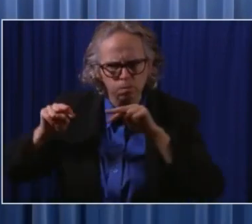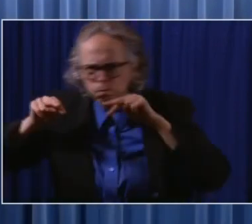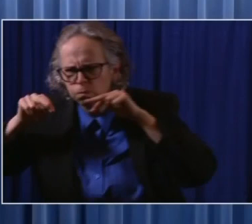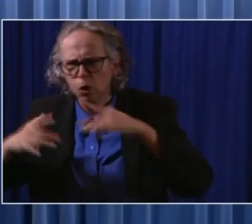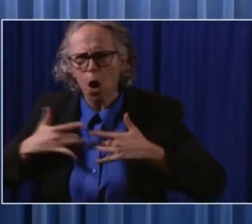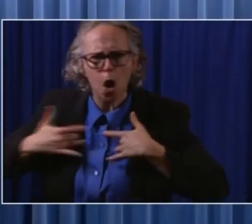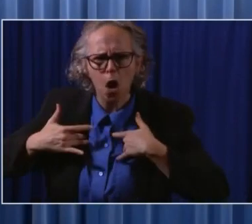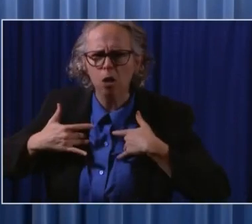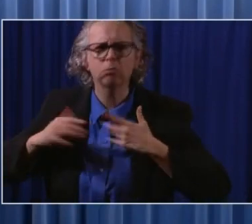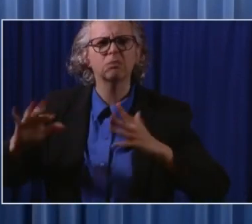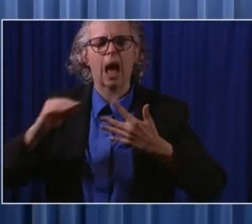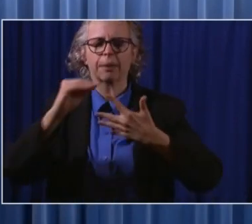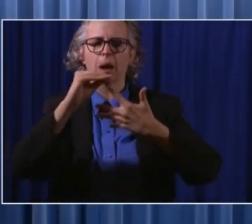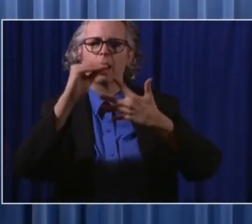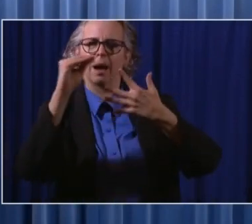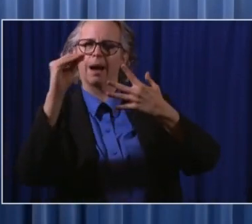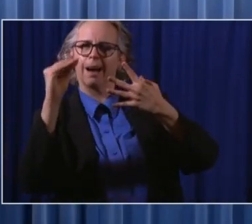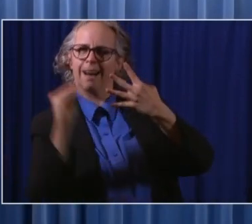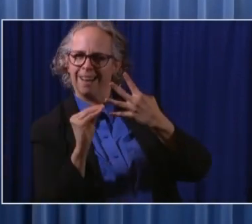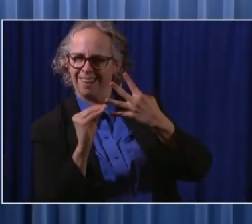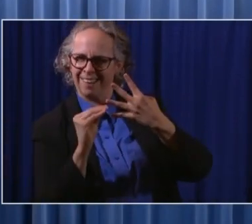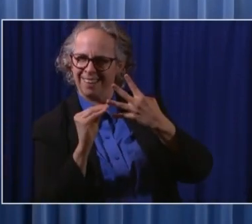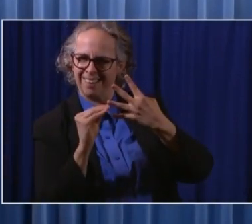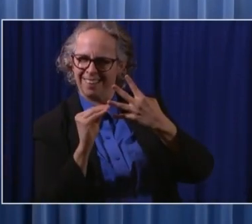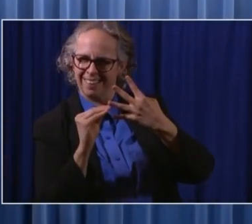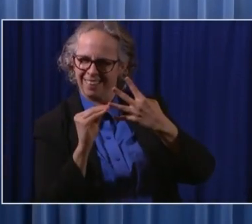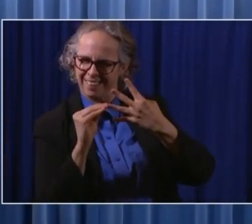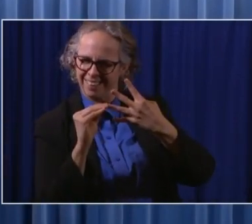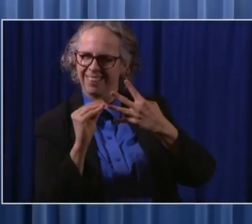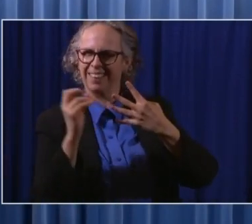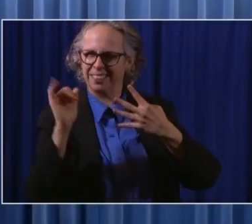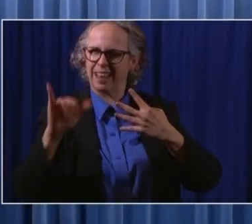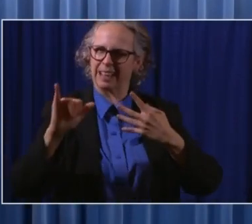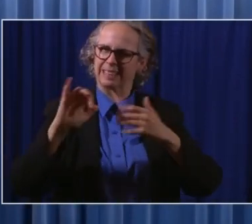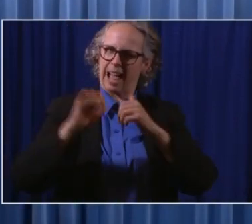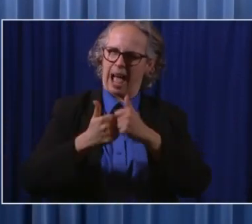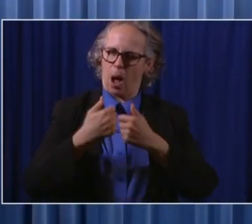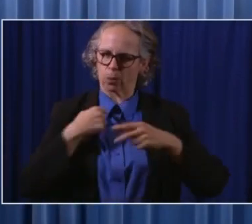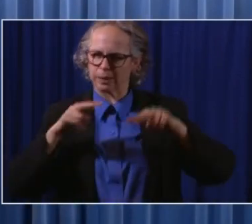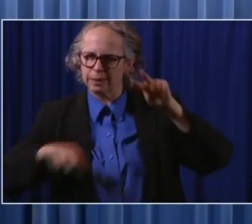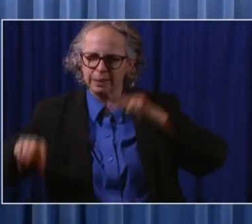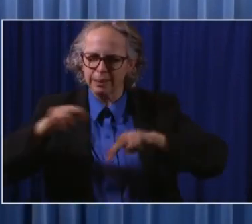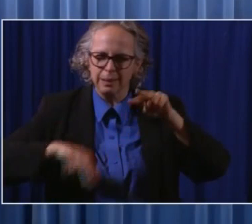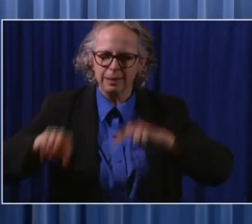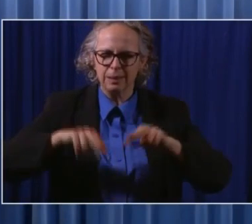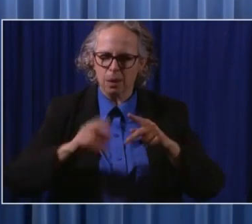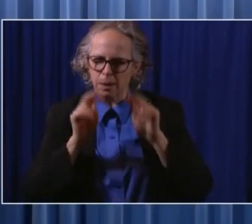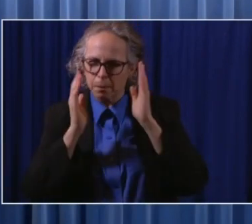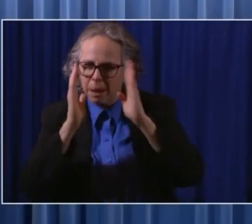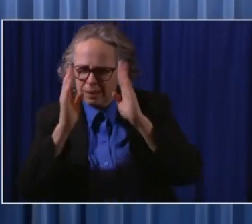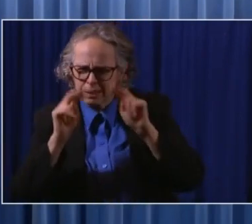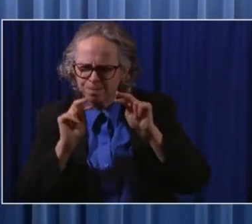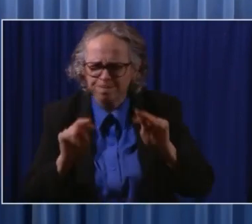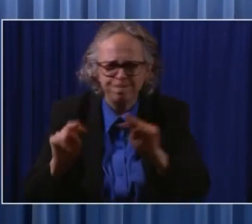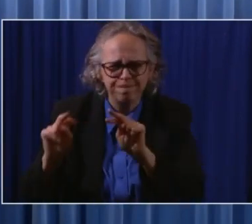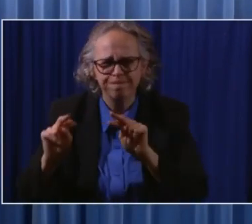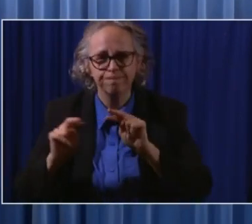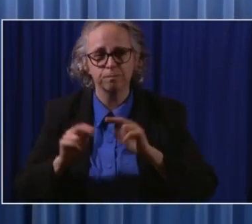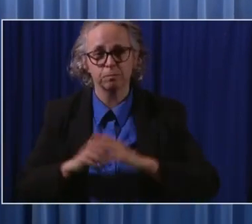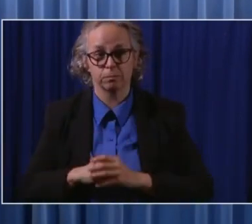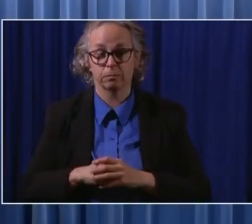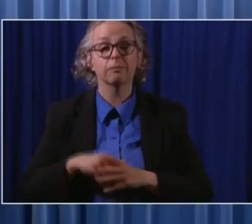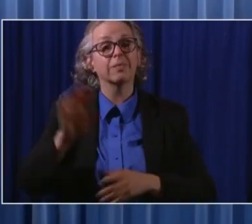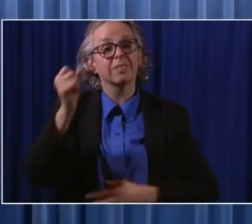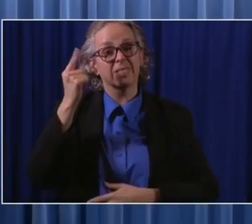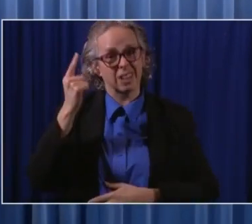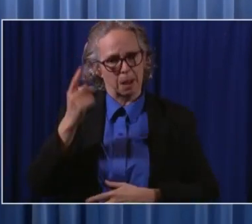their numbers higher. However, what they're seeing now is an elevated level of cases that are being driven